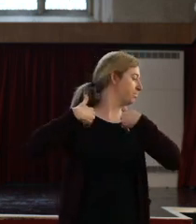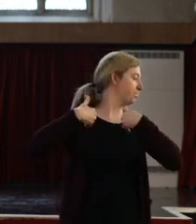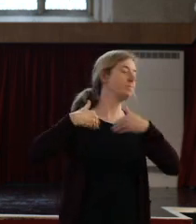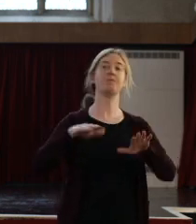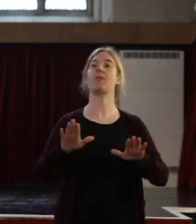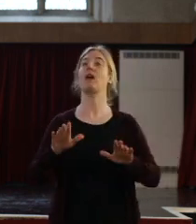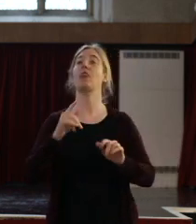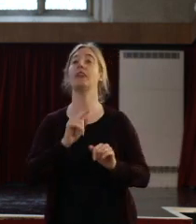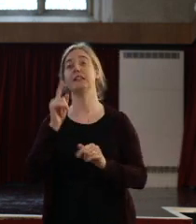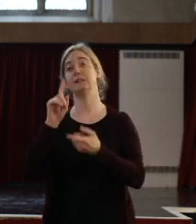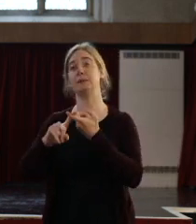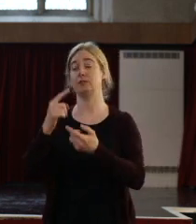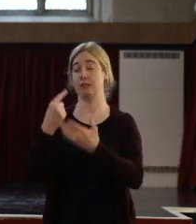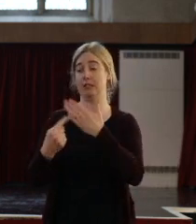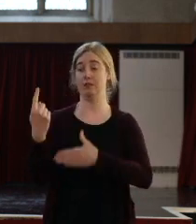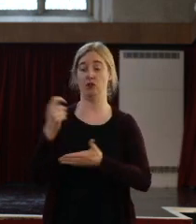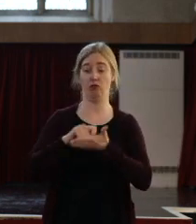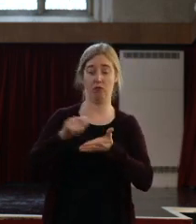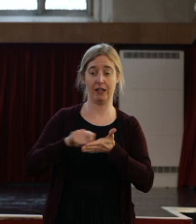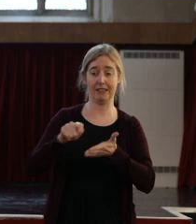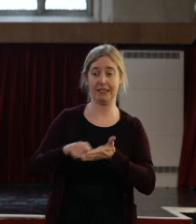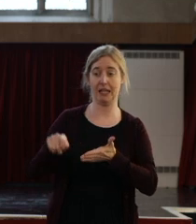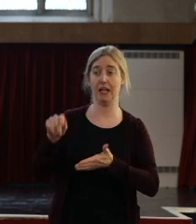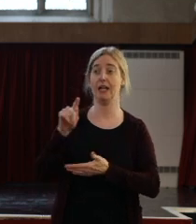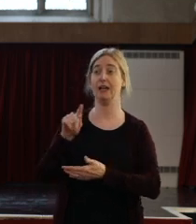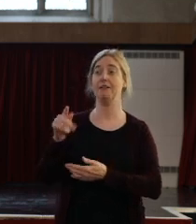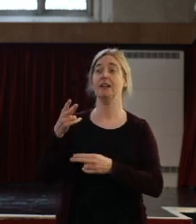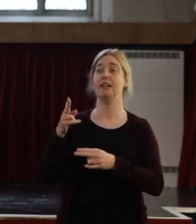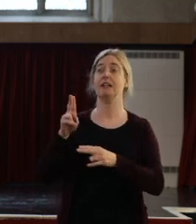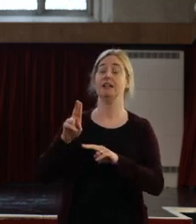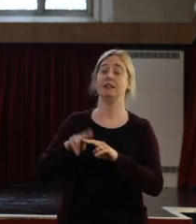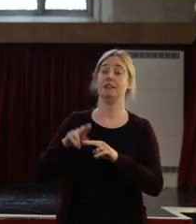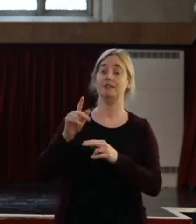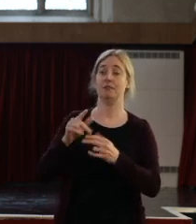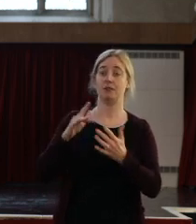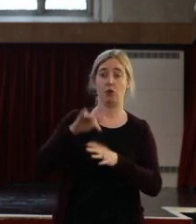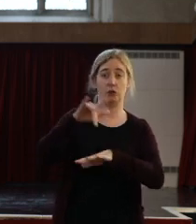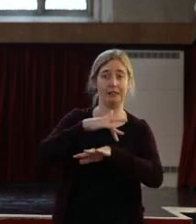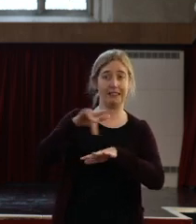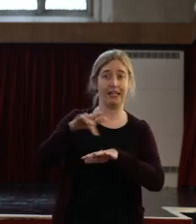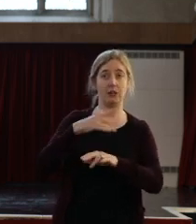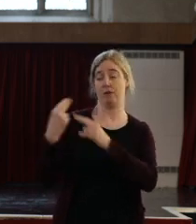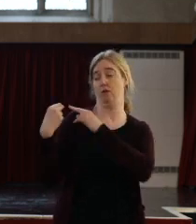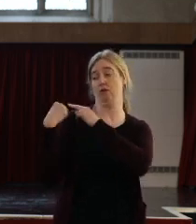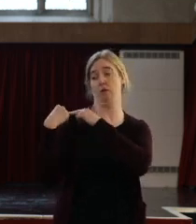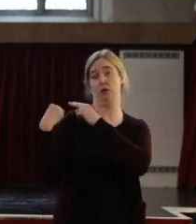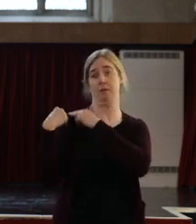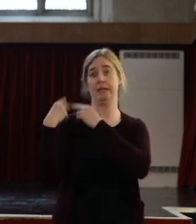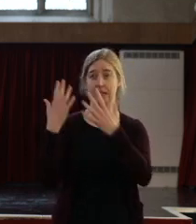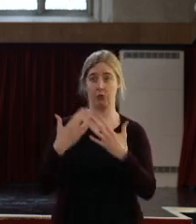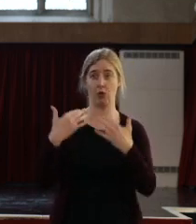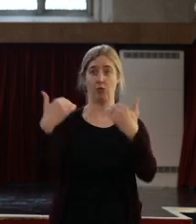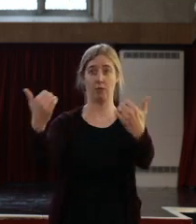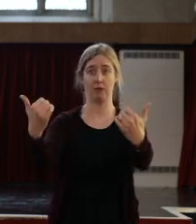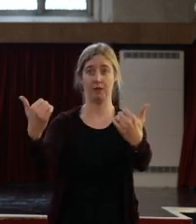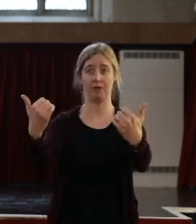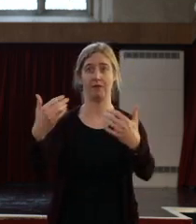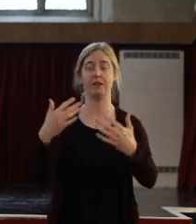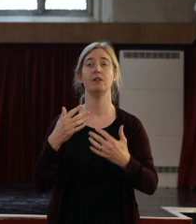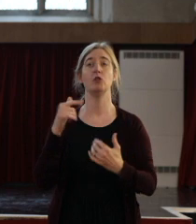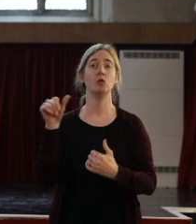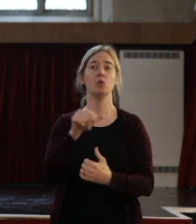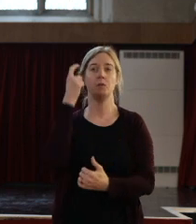down to the individual comedy writer, but I think if it makes any writer, anyone that is on stage and has responsibility and has an audience, if it makes them think a little bit